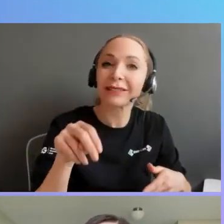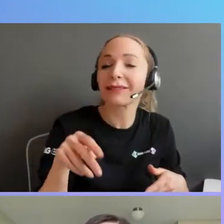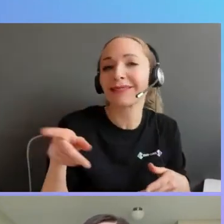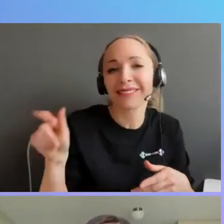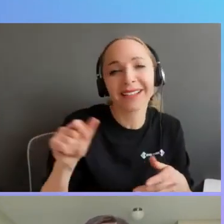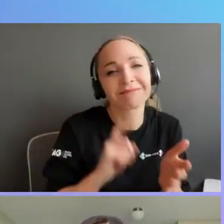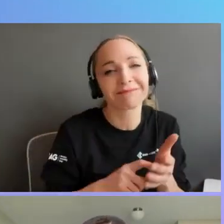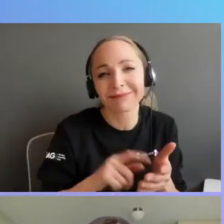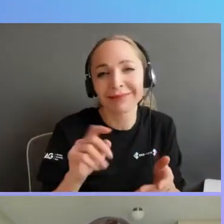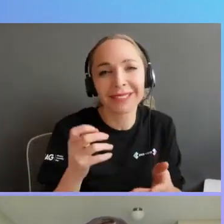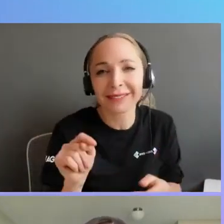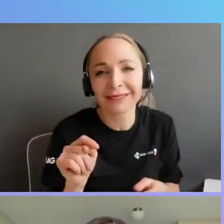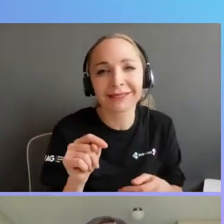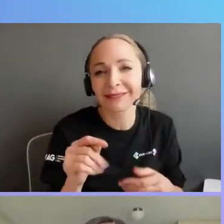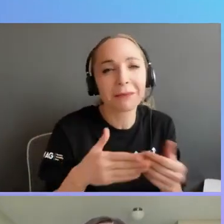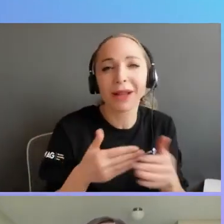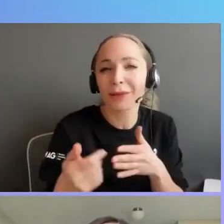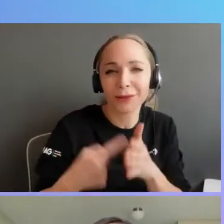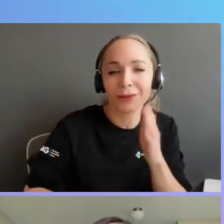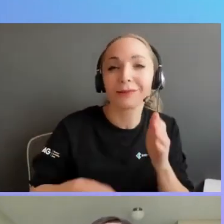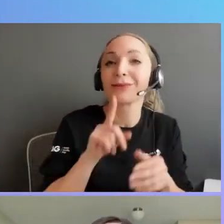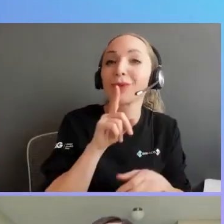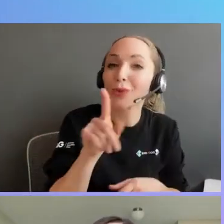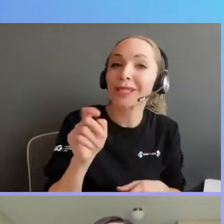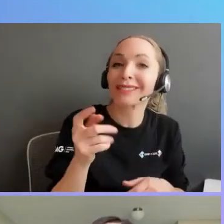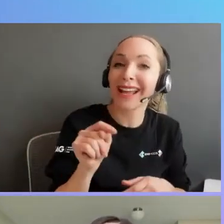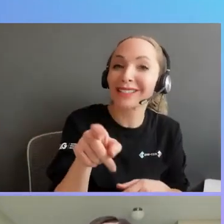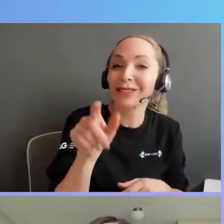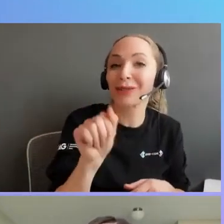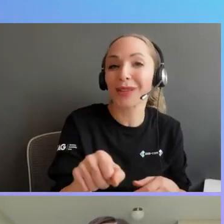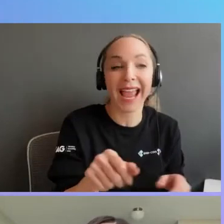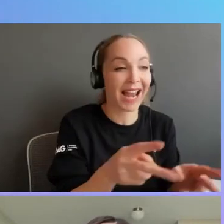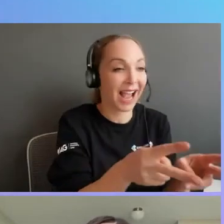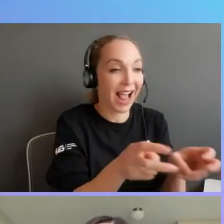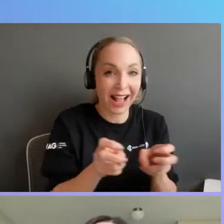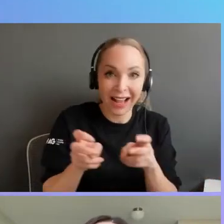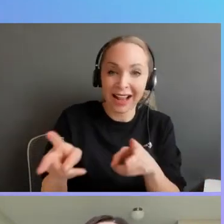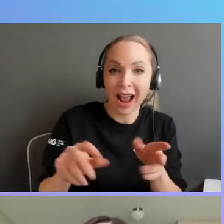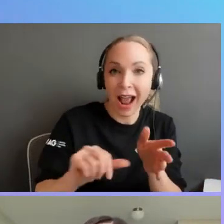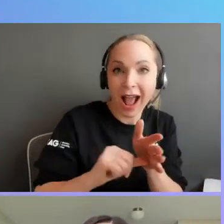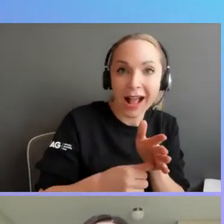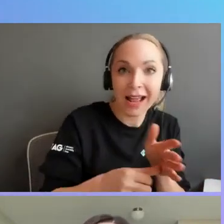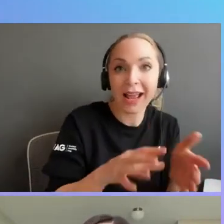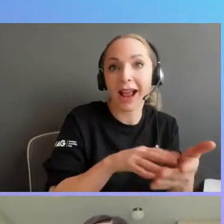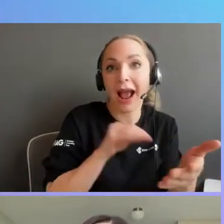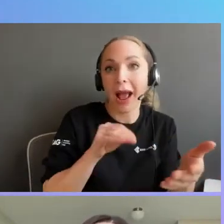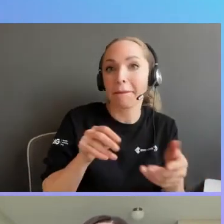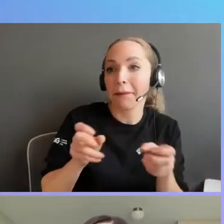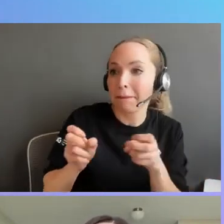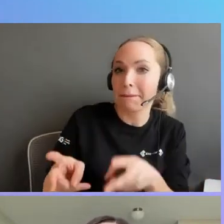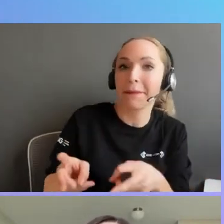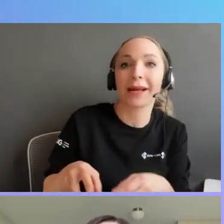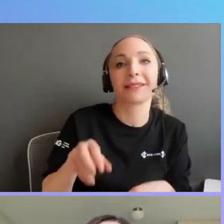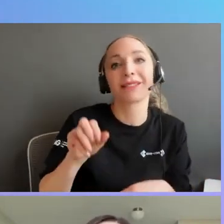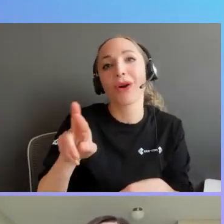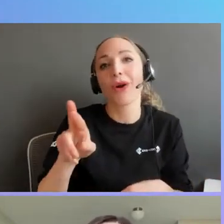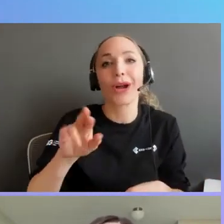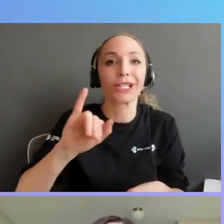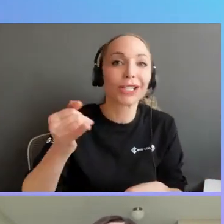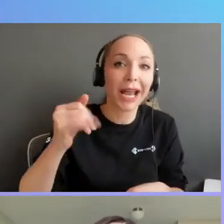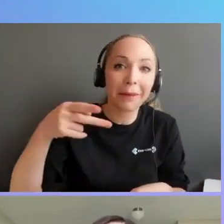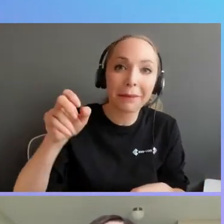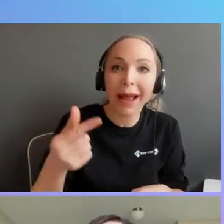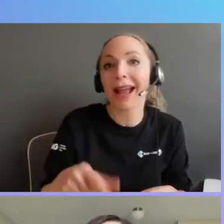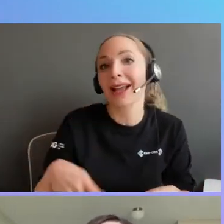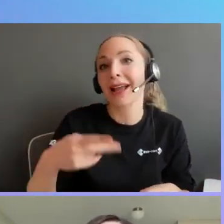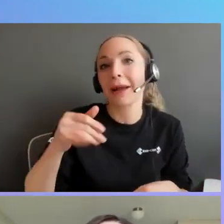is. So real text that you can actually highlight and copy paste, or it could be text that's in an image, like in a JPEG or in a PNG. The